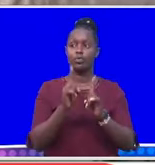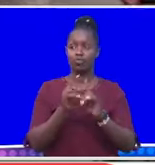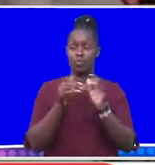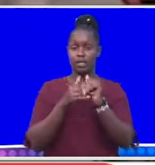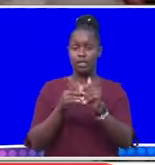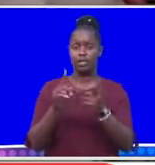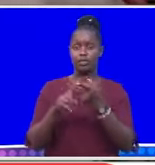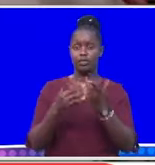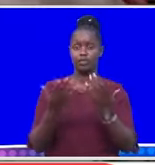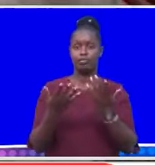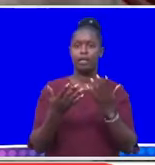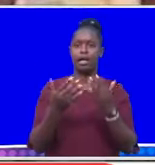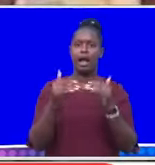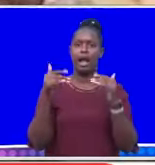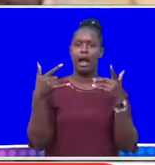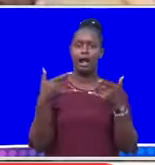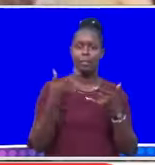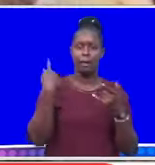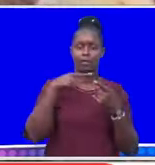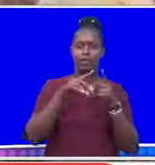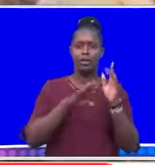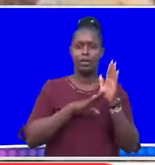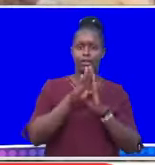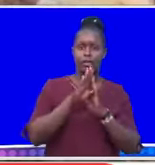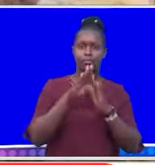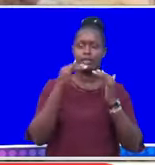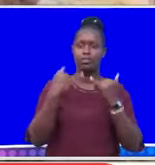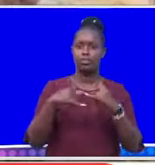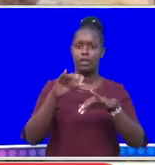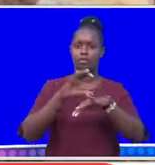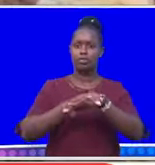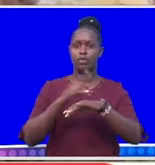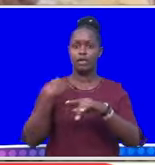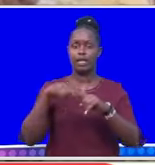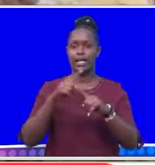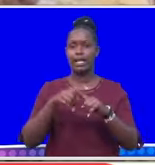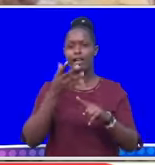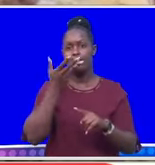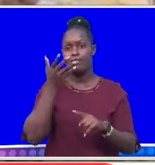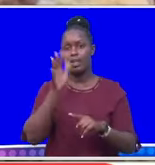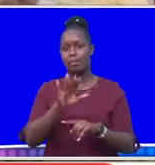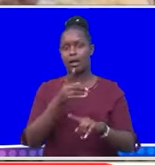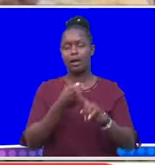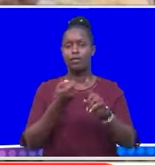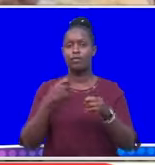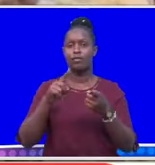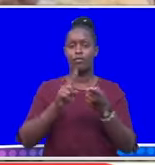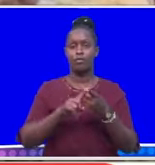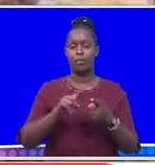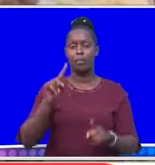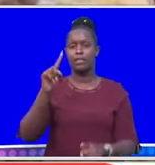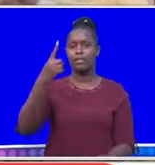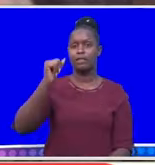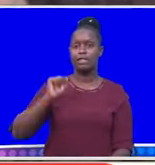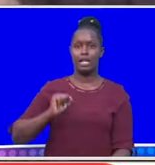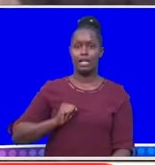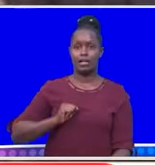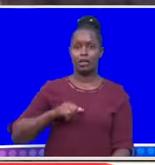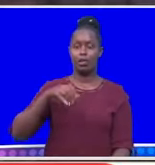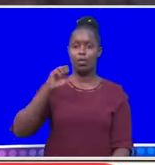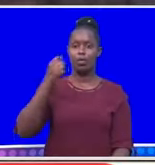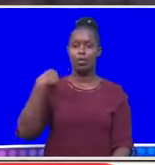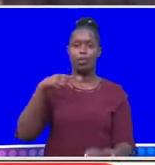for development. Our efforts to get a reply from the office of the First Lady were deemed futile after top